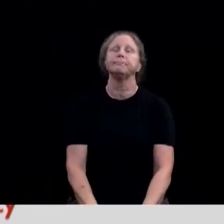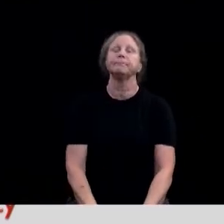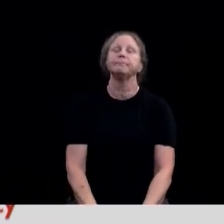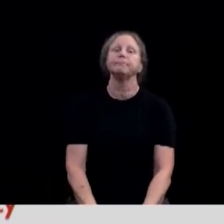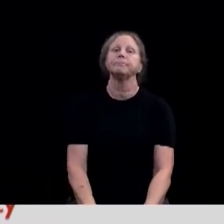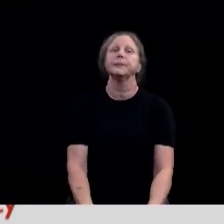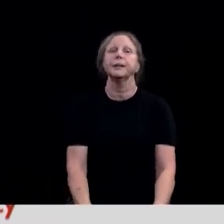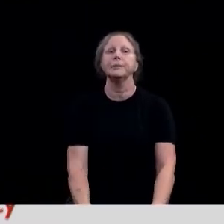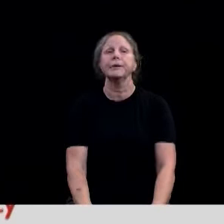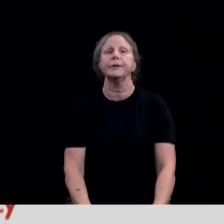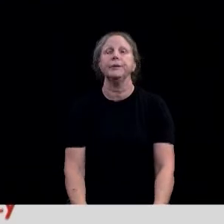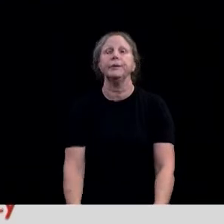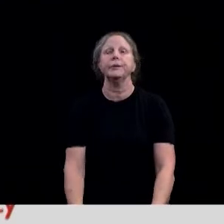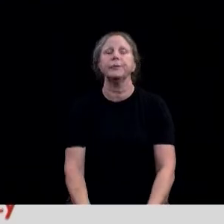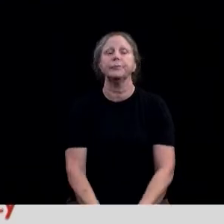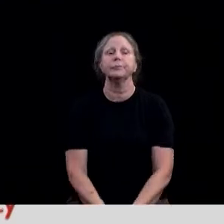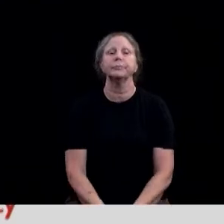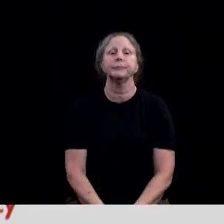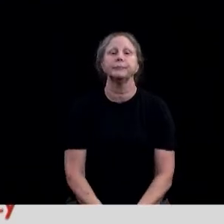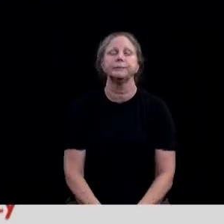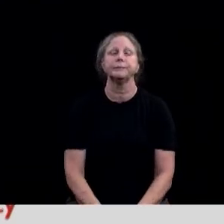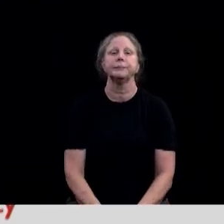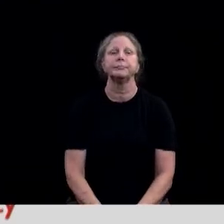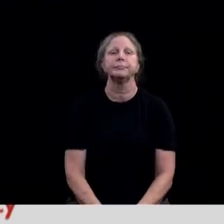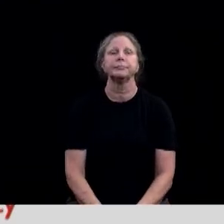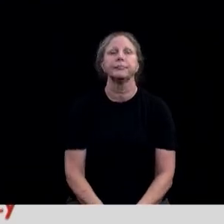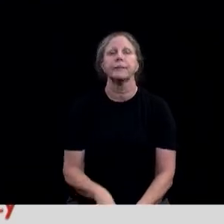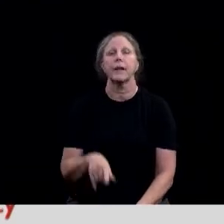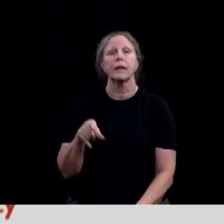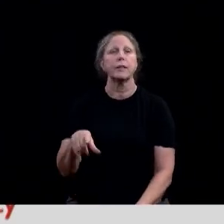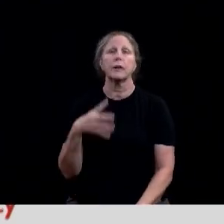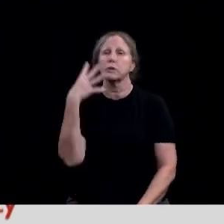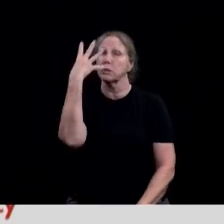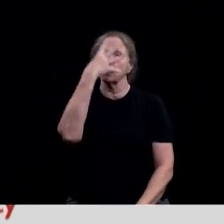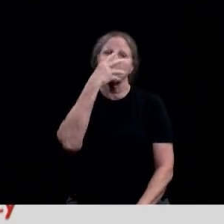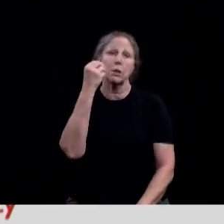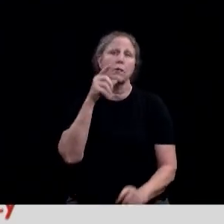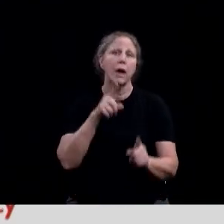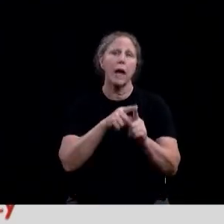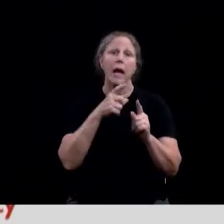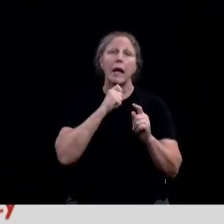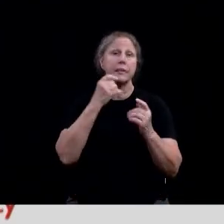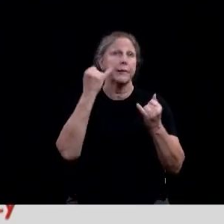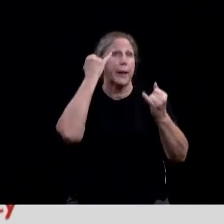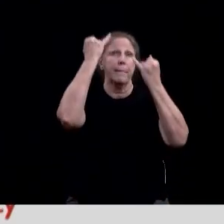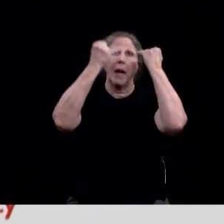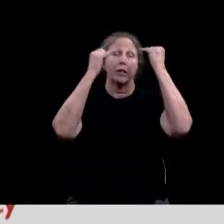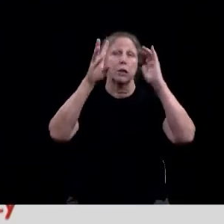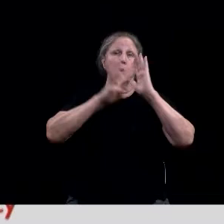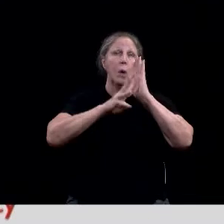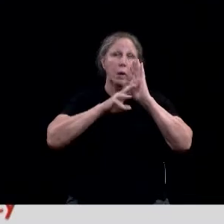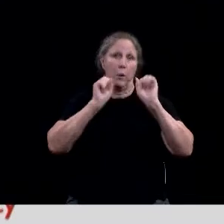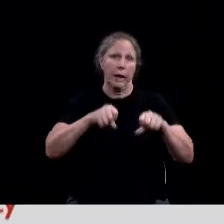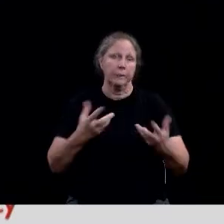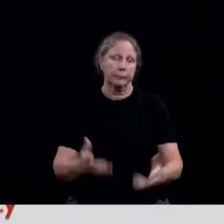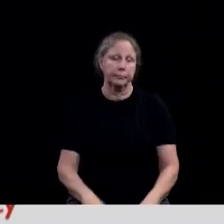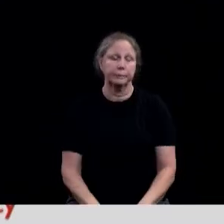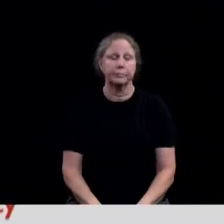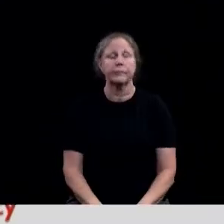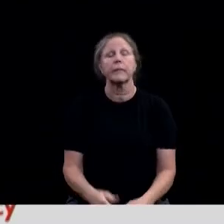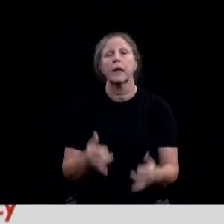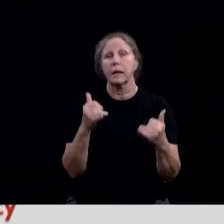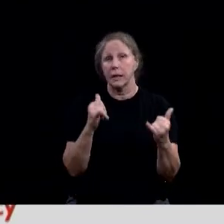This is as beautiful as anything in the Imagine Waco plan. Now let's make sure that as we get ready to welcome the